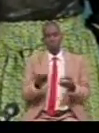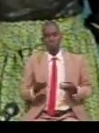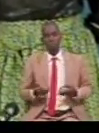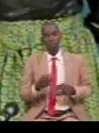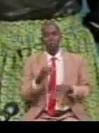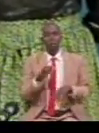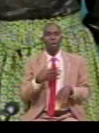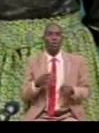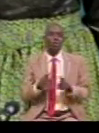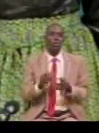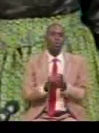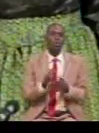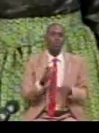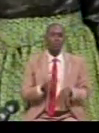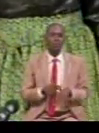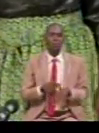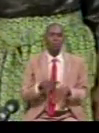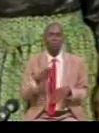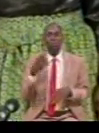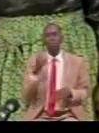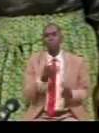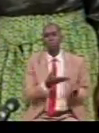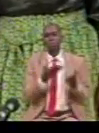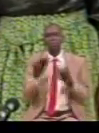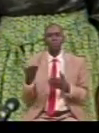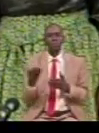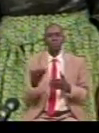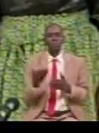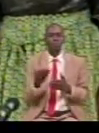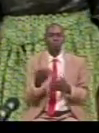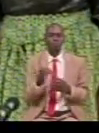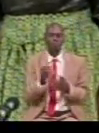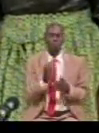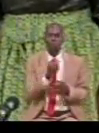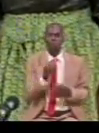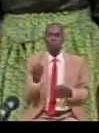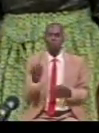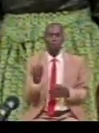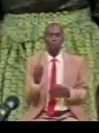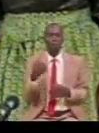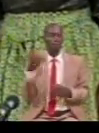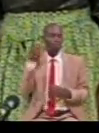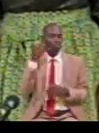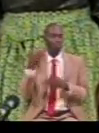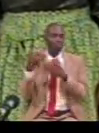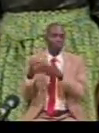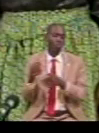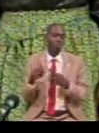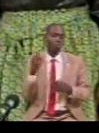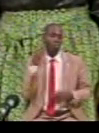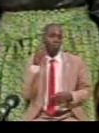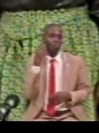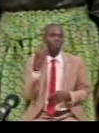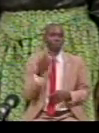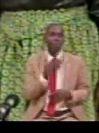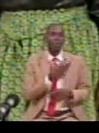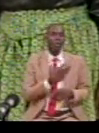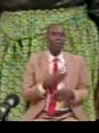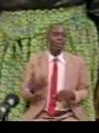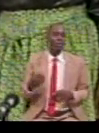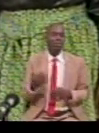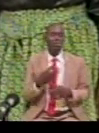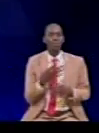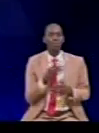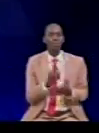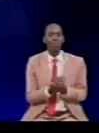as the pastor prayed, the miracle took place. So she's saying here, the walking, whatever is the power of